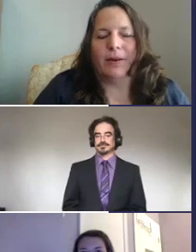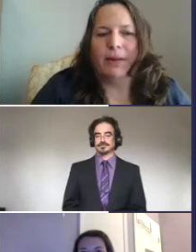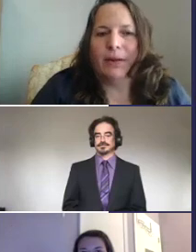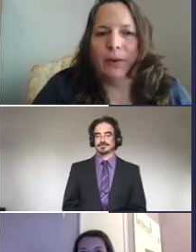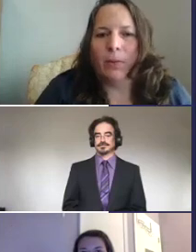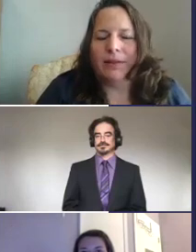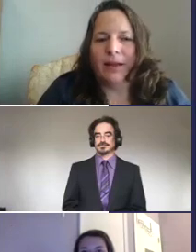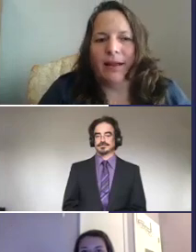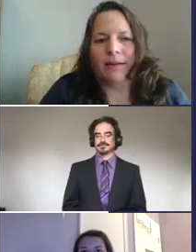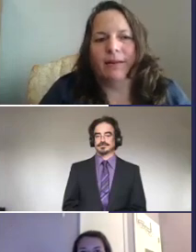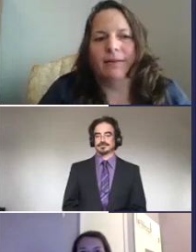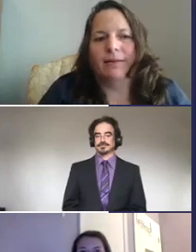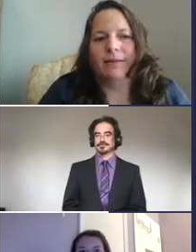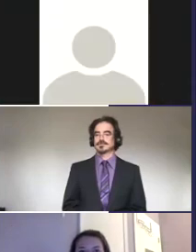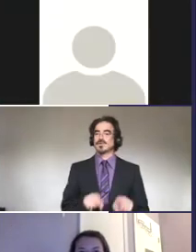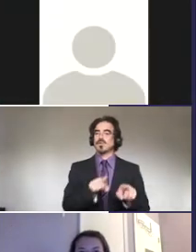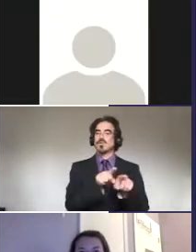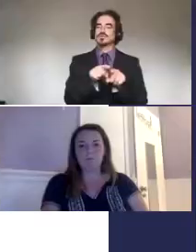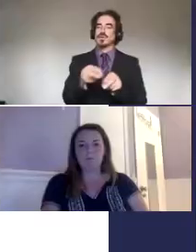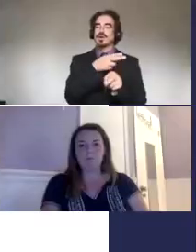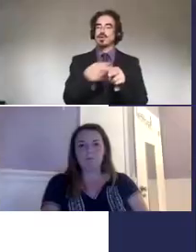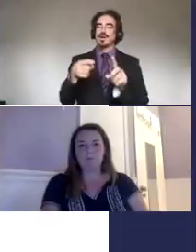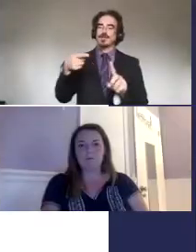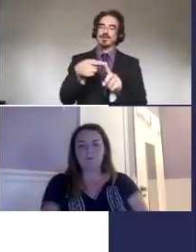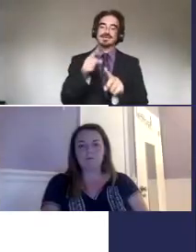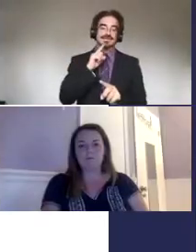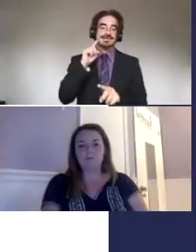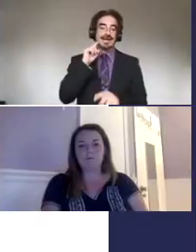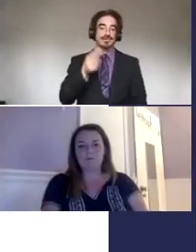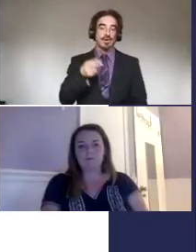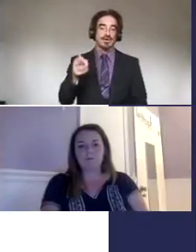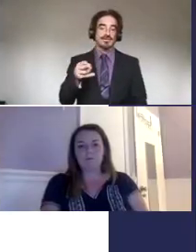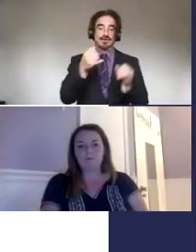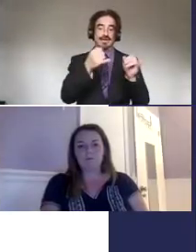and I do want to make a quick point that having deaf and hard of hearing individuals, um,